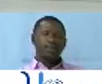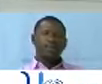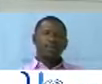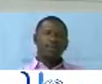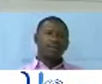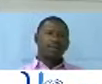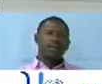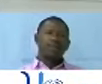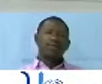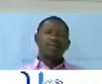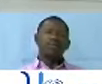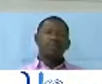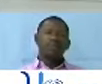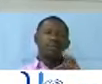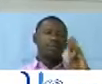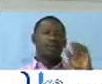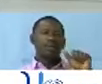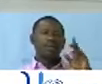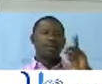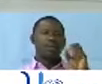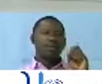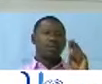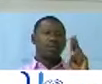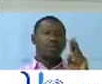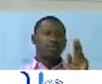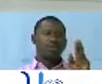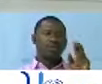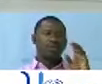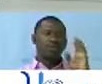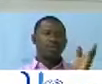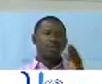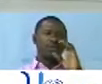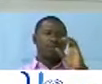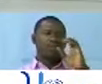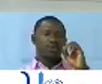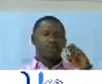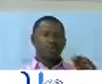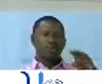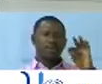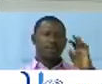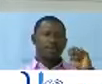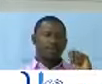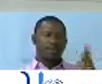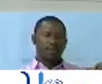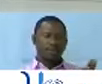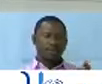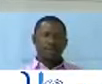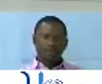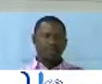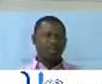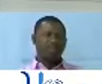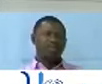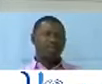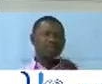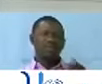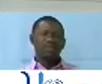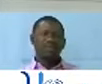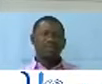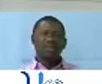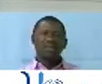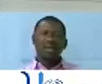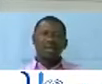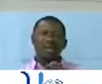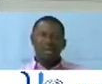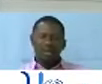I'll give it to you later on. I mean, they were involved as solicitors in a land transaction in, I think it was the Gunjul Motel.